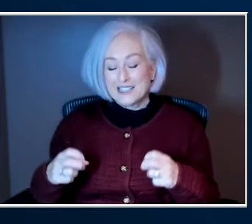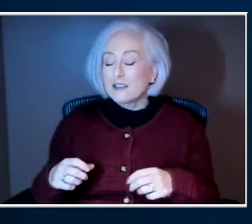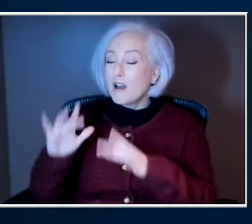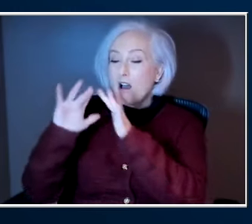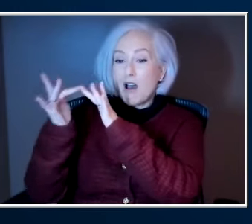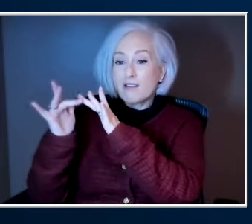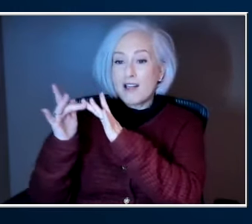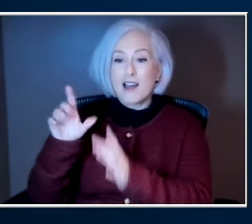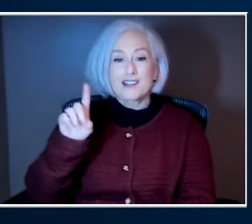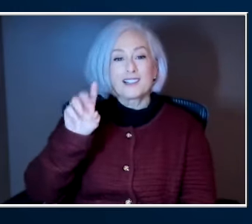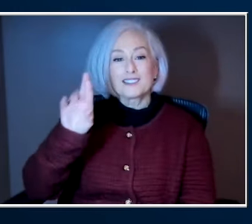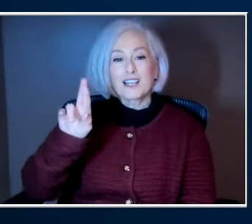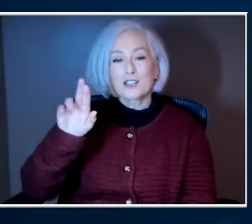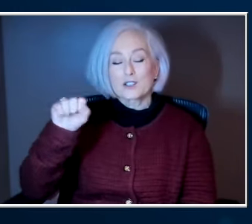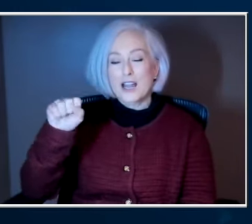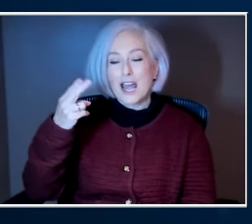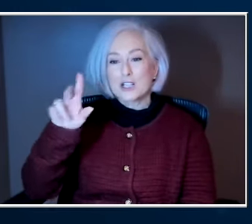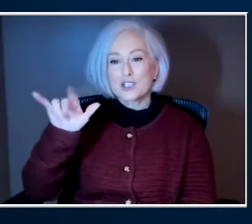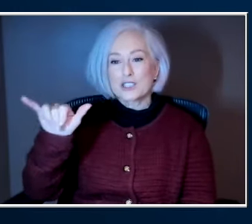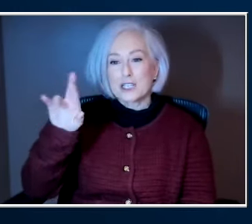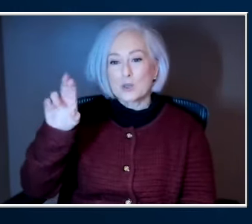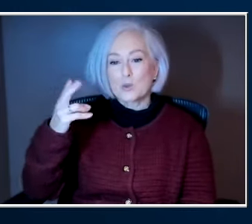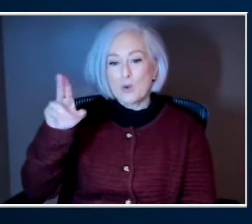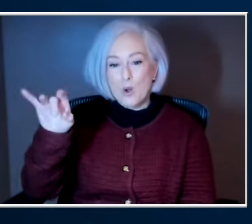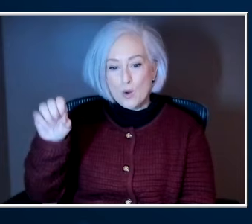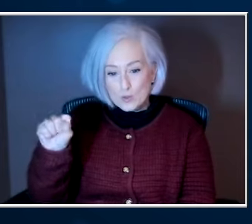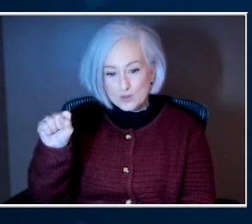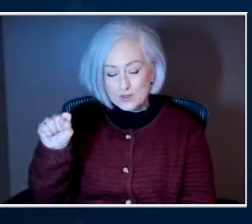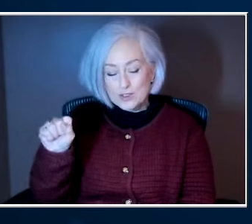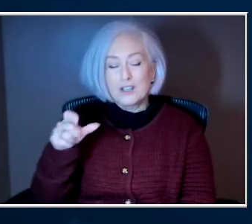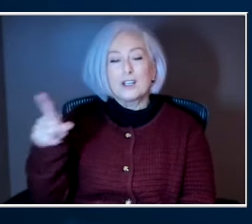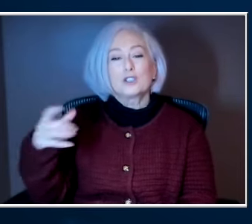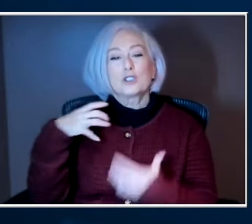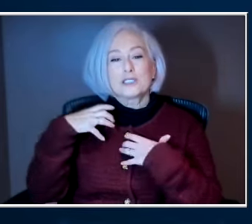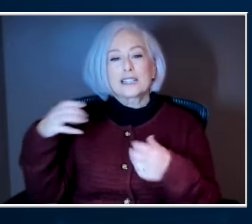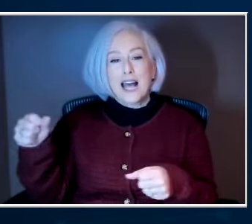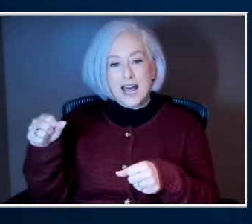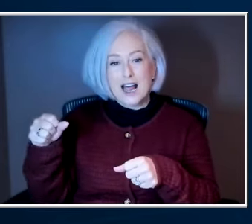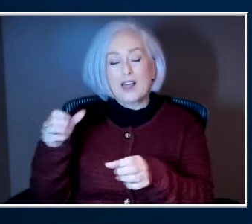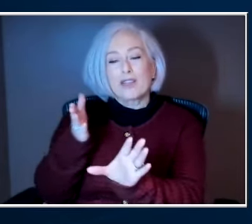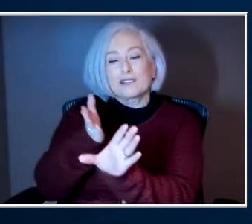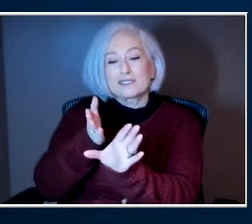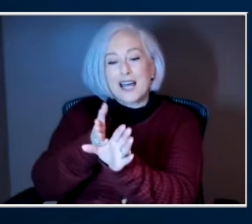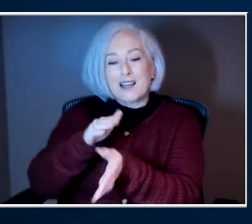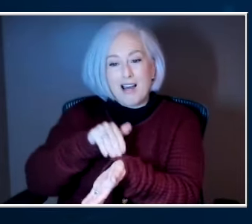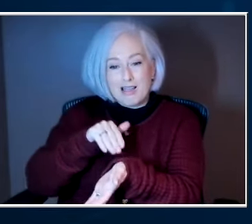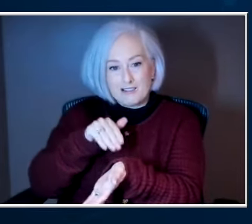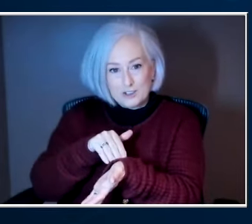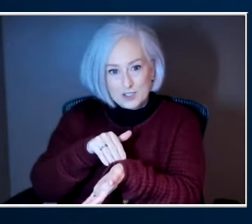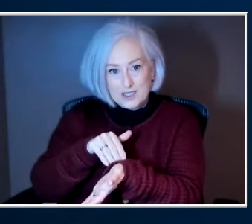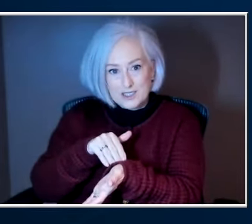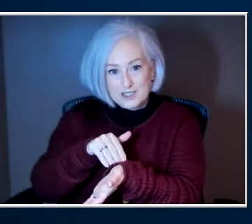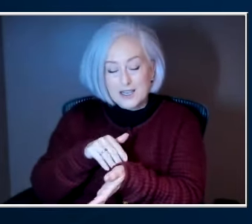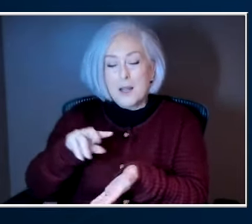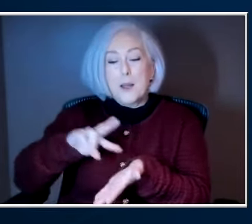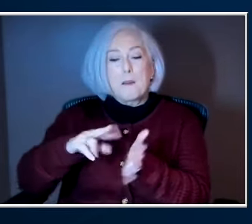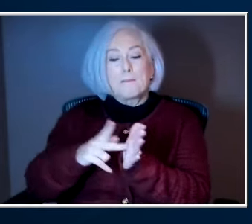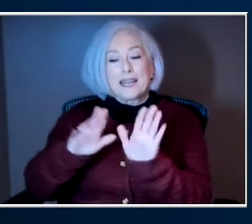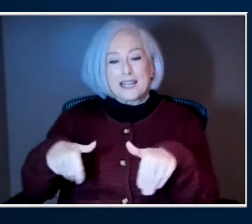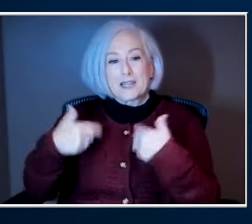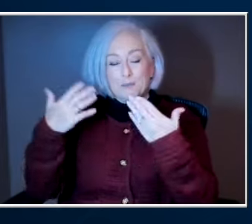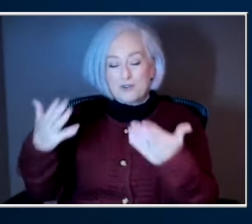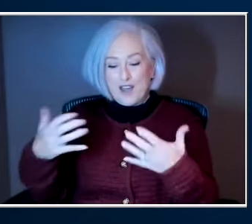and Nicolette Jones. Dr. Rhodes is a health psychologist, someone who provides behavioral health services before and after weight